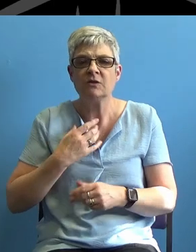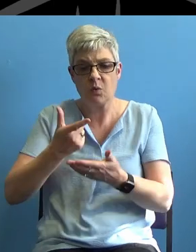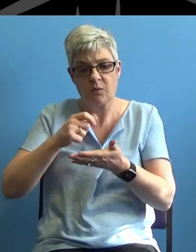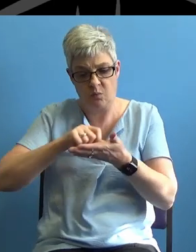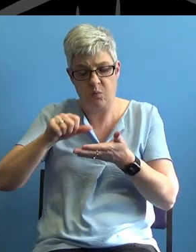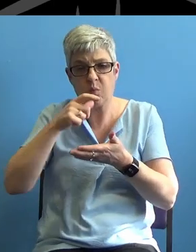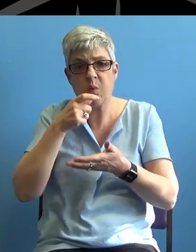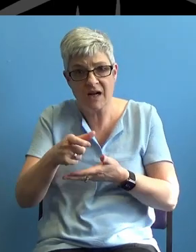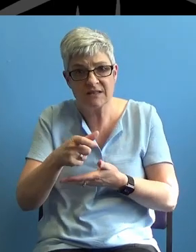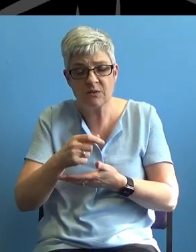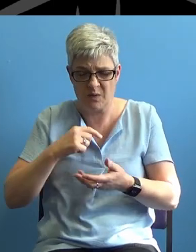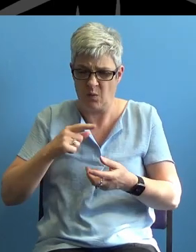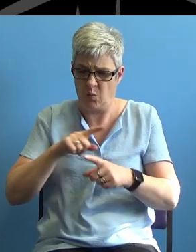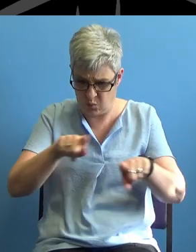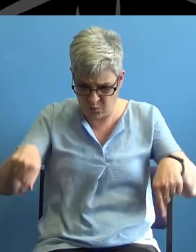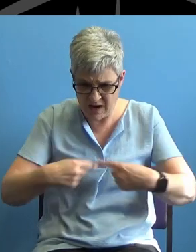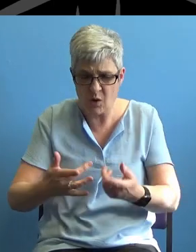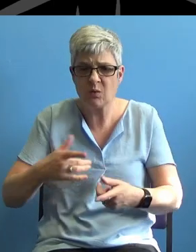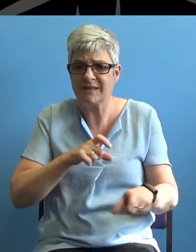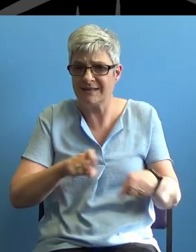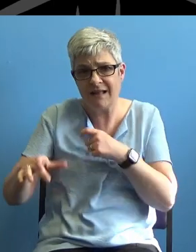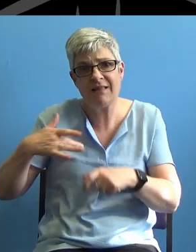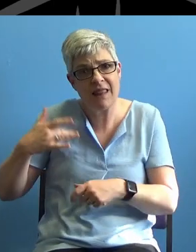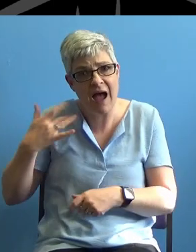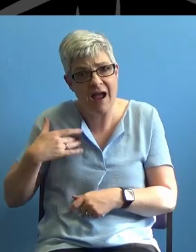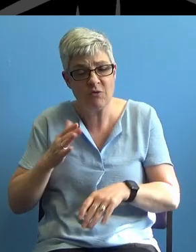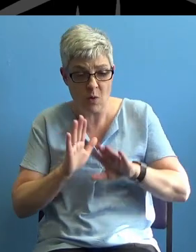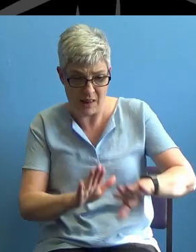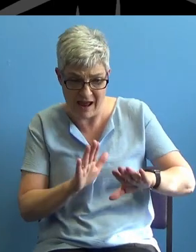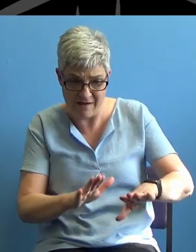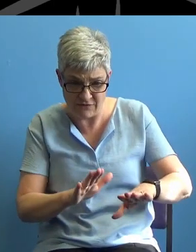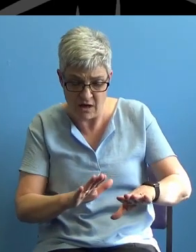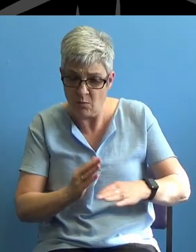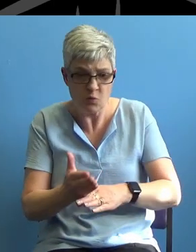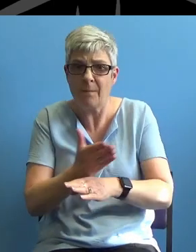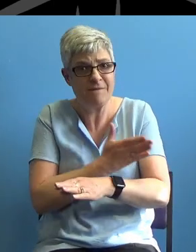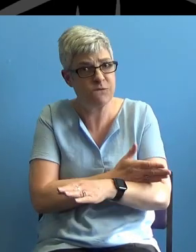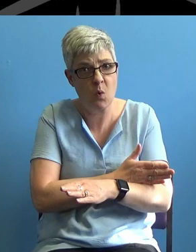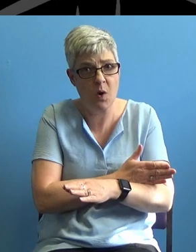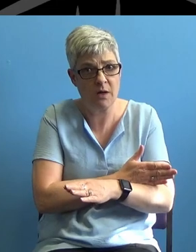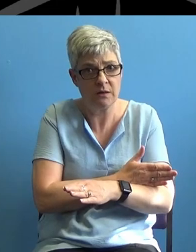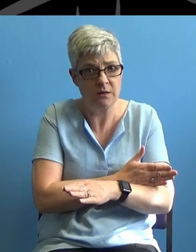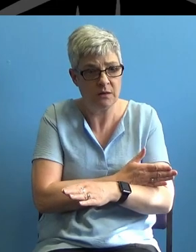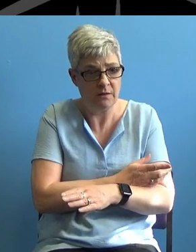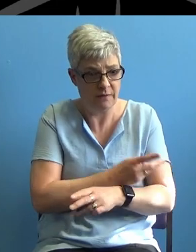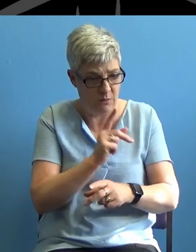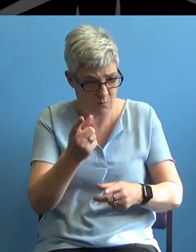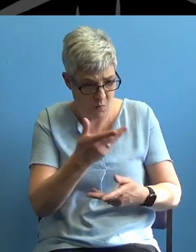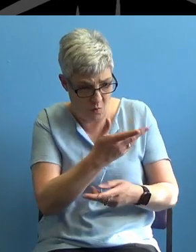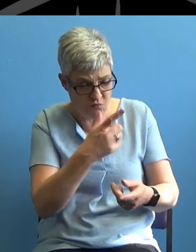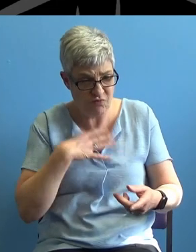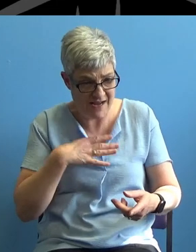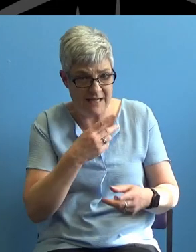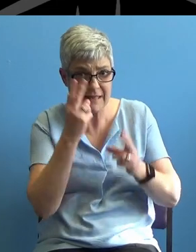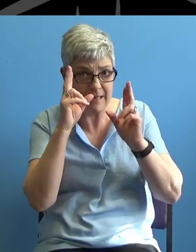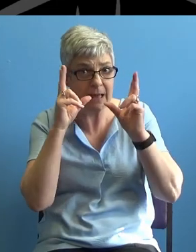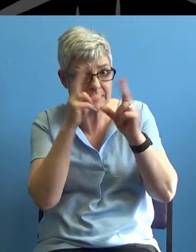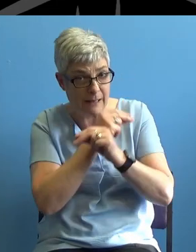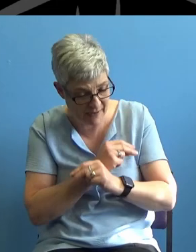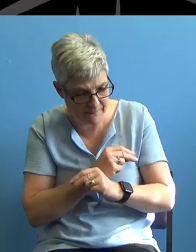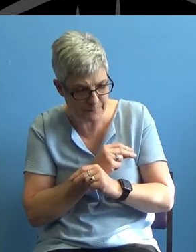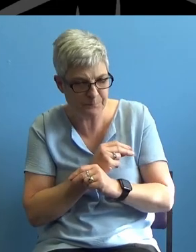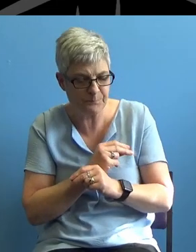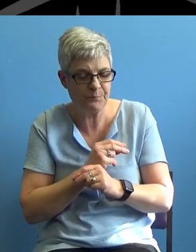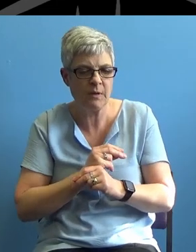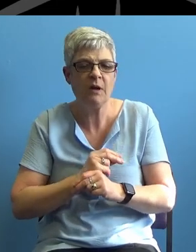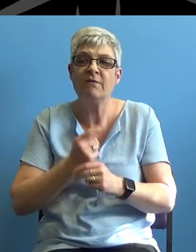we who are still alive, who are left at the coming of the Lord, will certainly not precede those who have fallen asleep. For